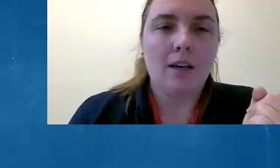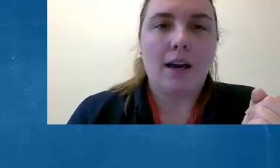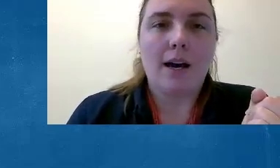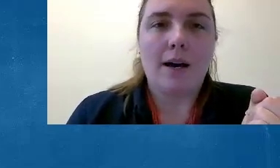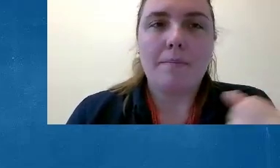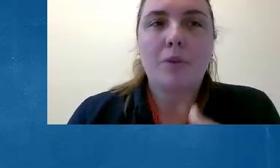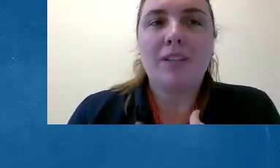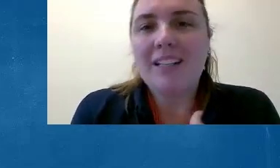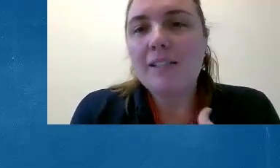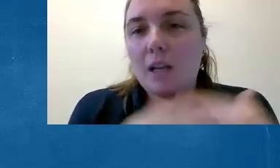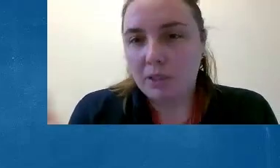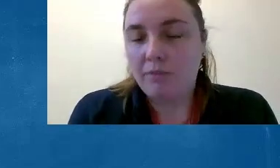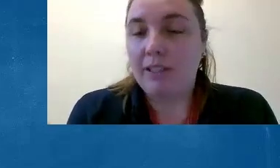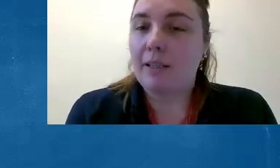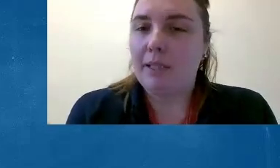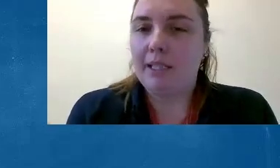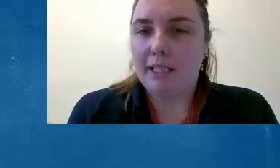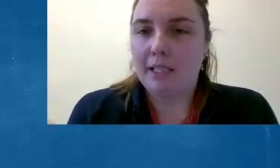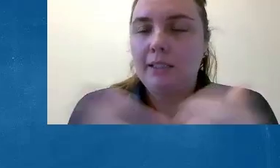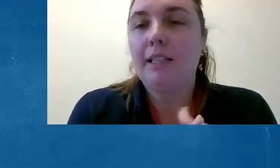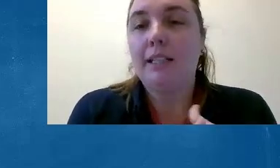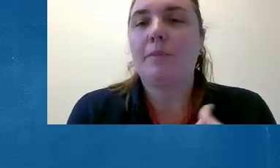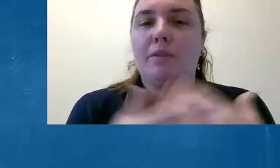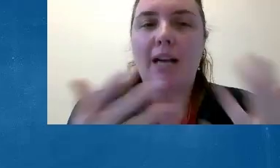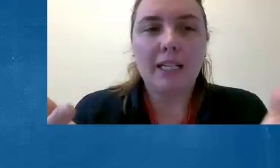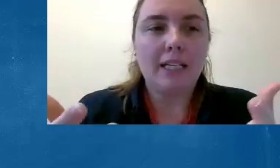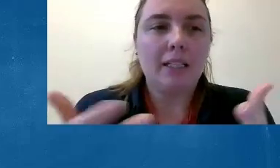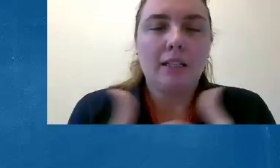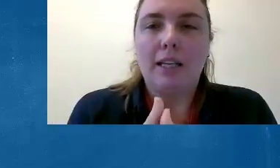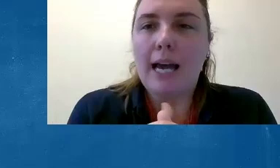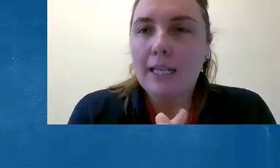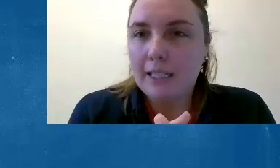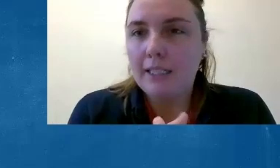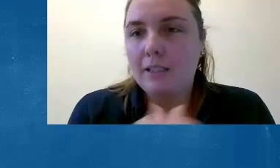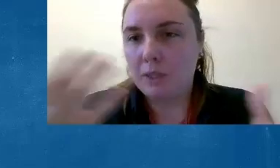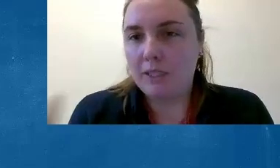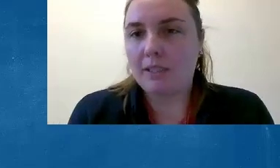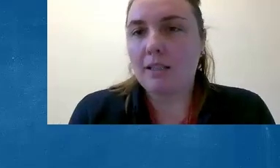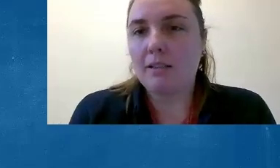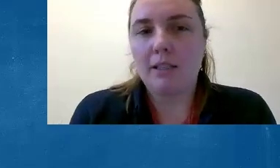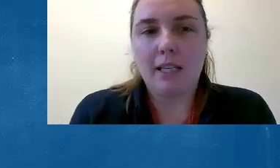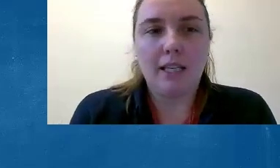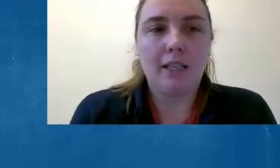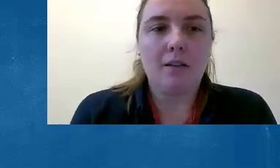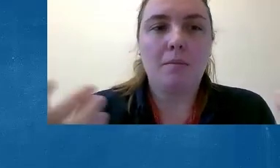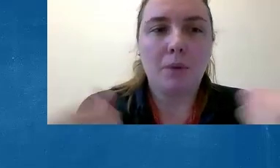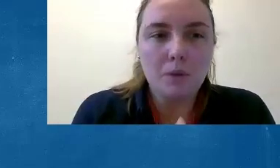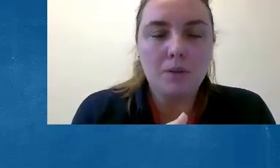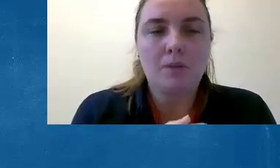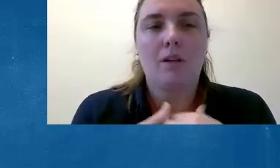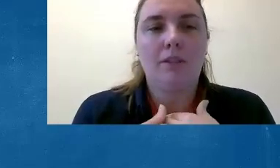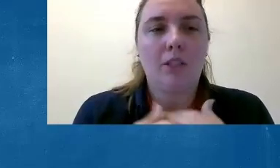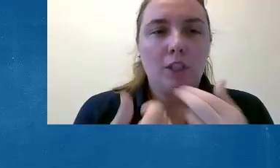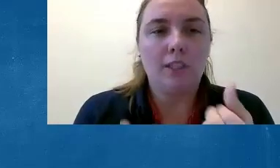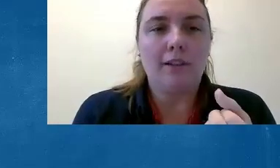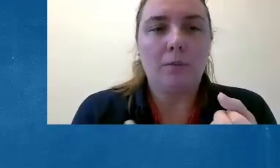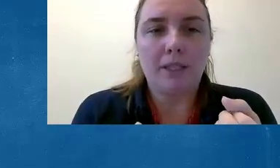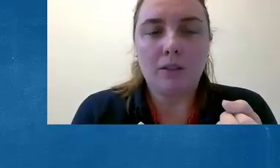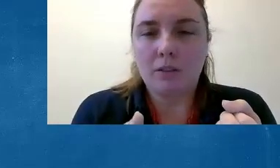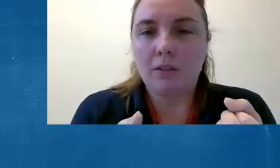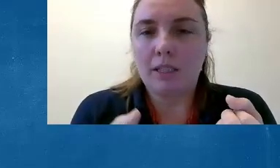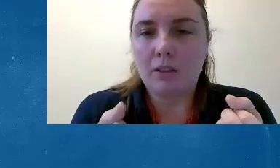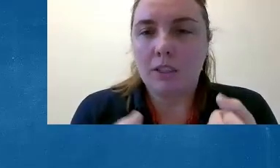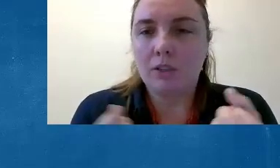today. So that is some of the flexibility that is provided. Luckily, as we discussed today, most of the